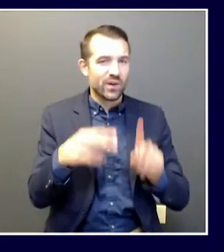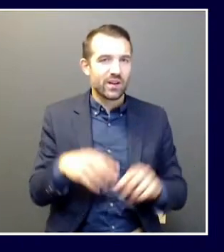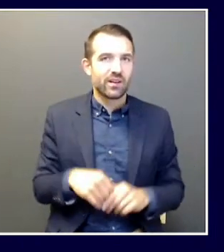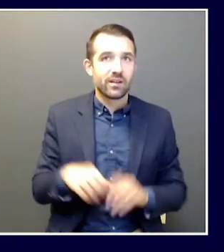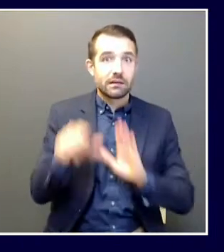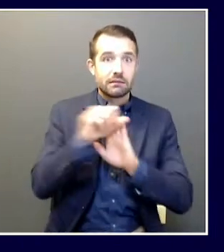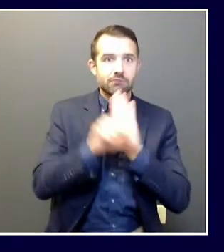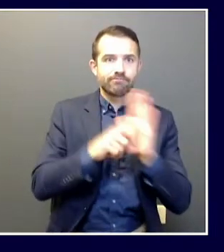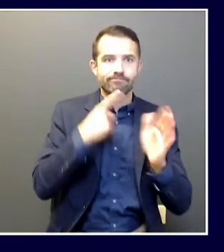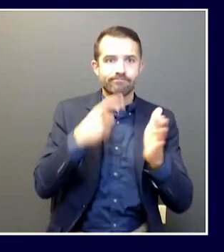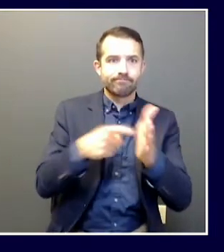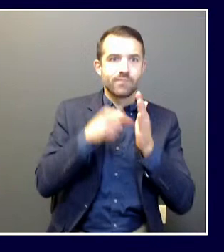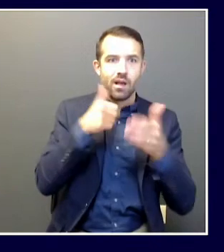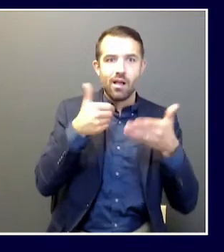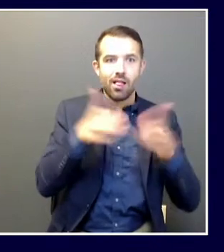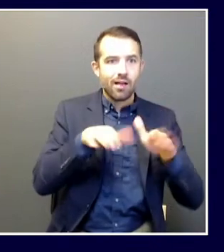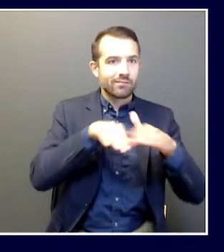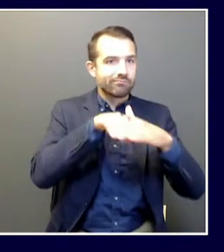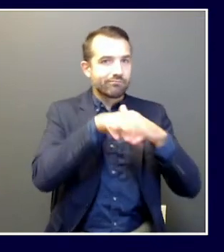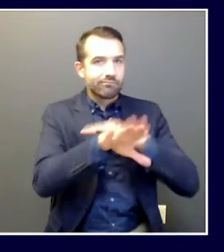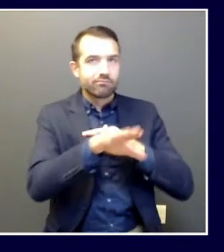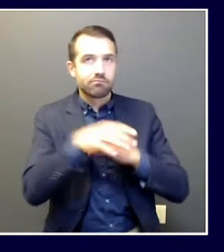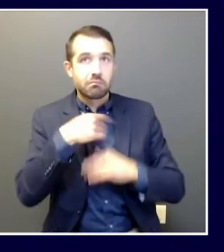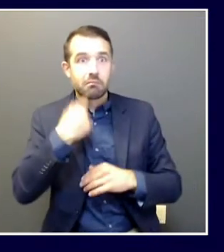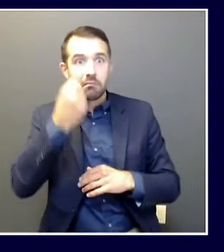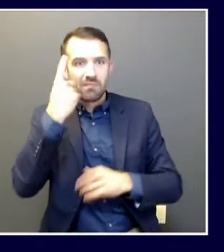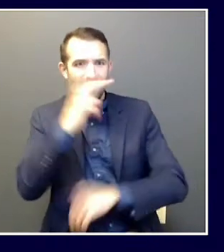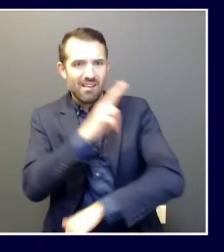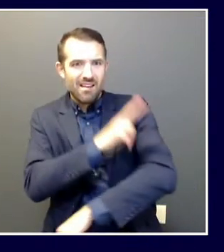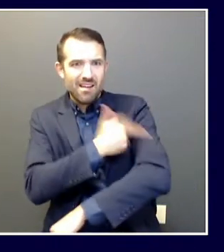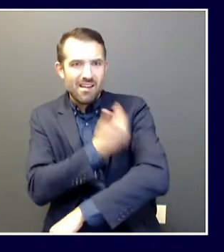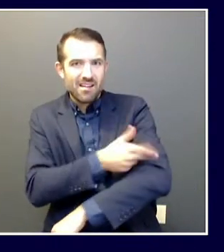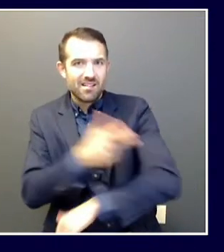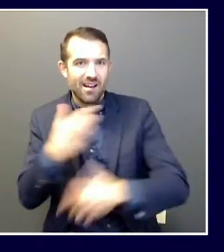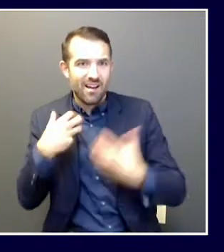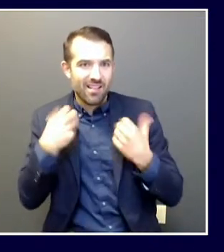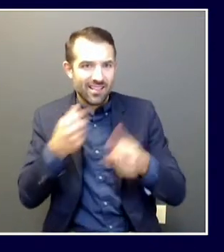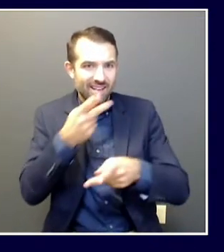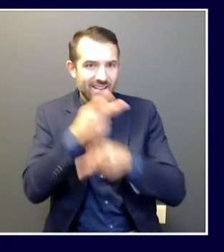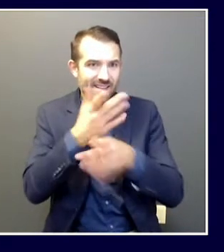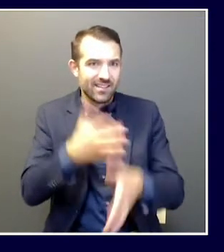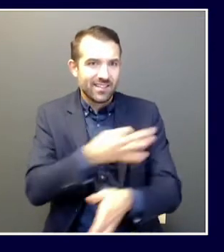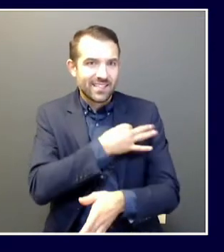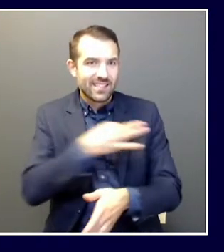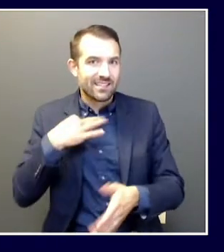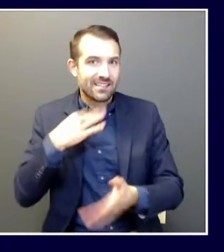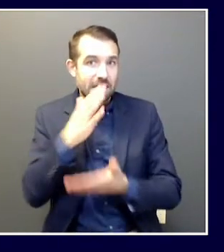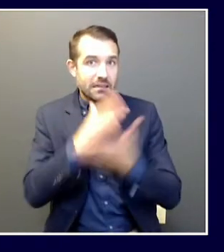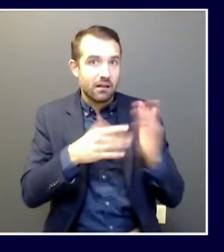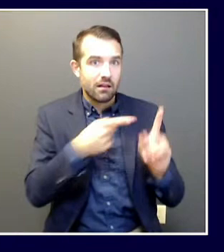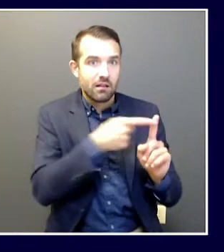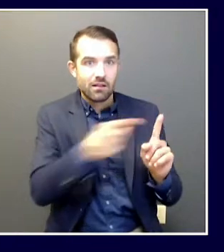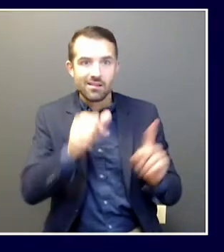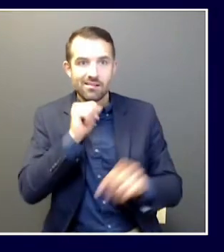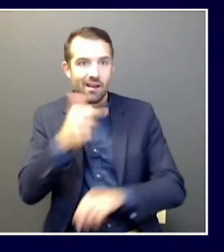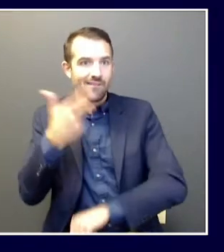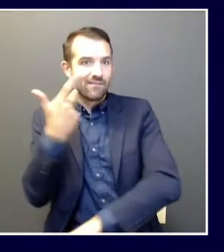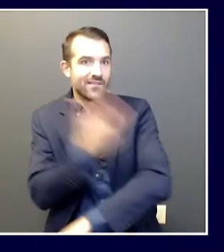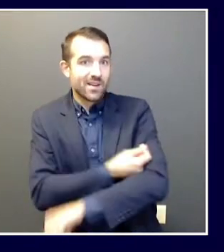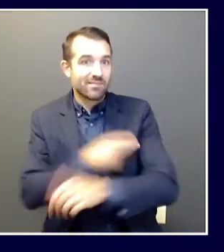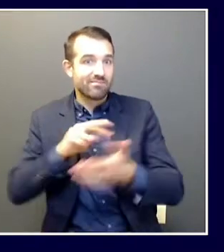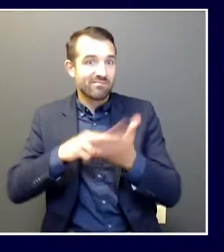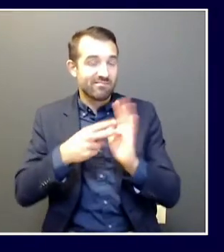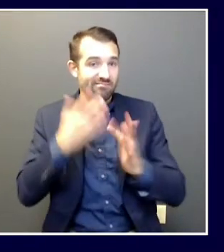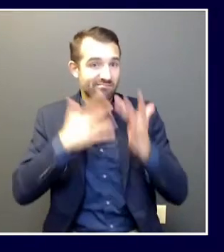healthcare workers presumably are not getting vaccinated, what happens if both sides,